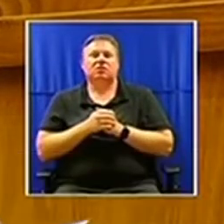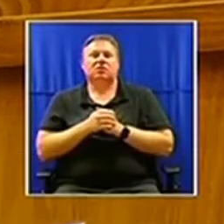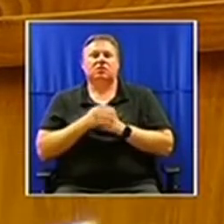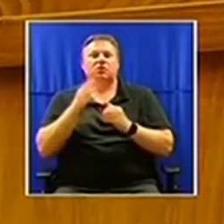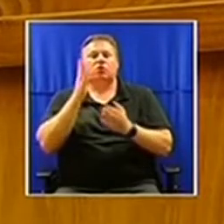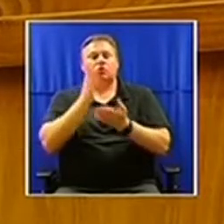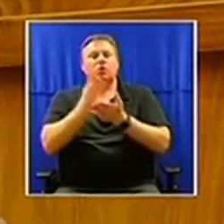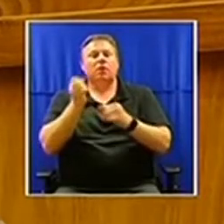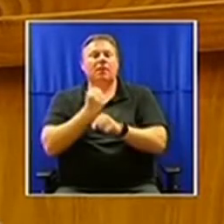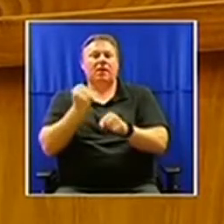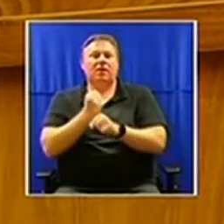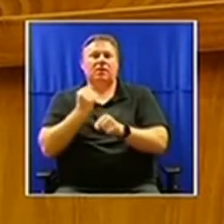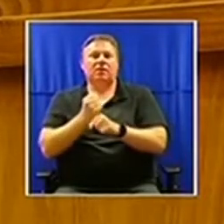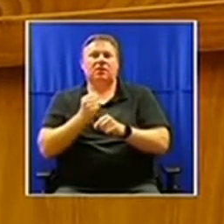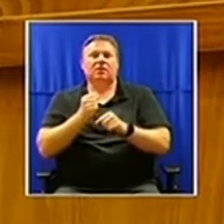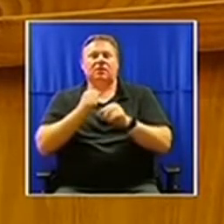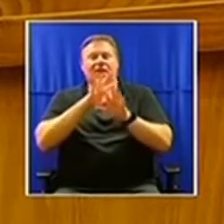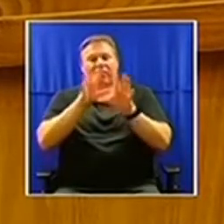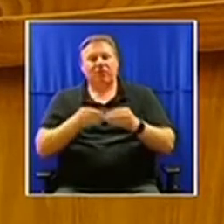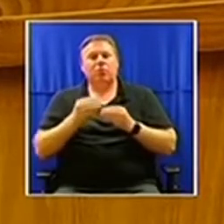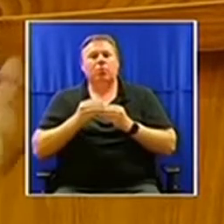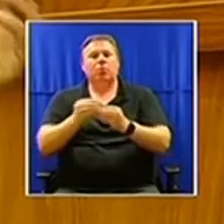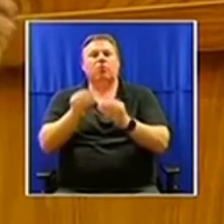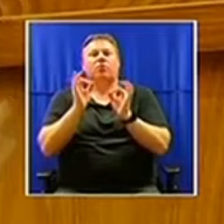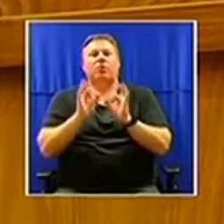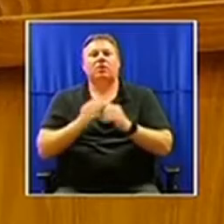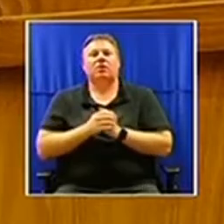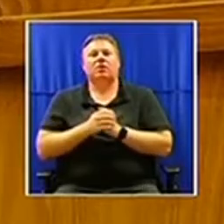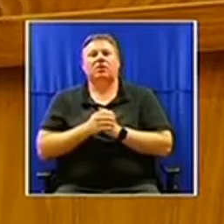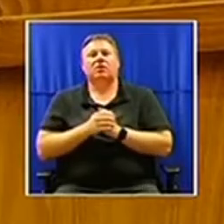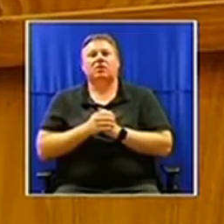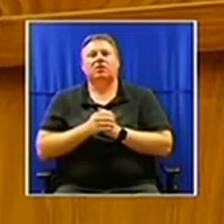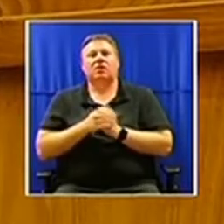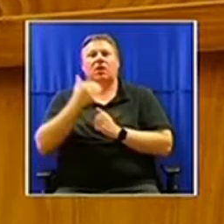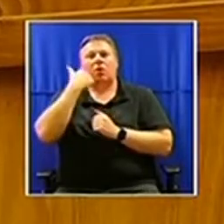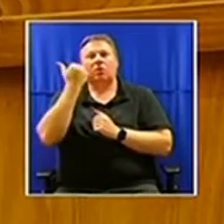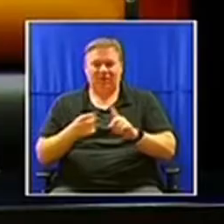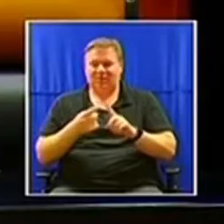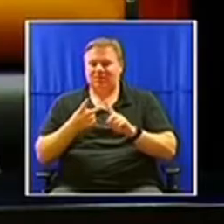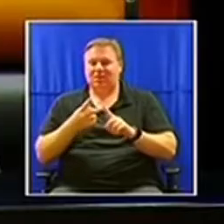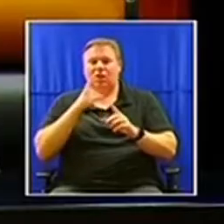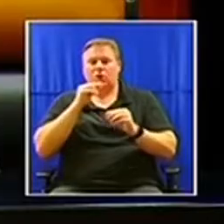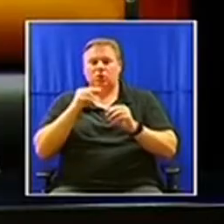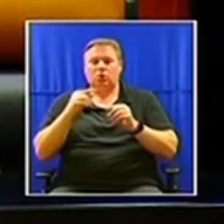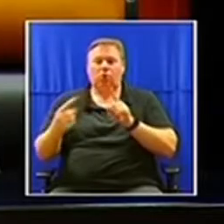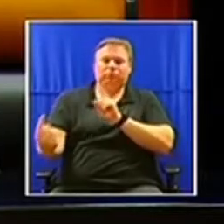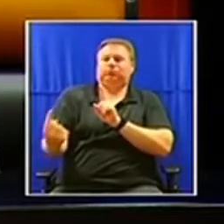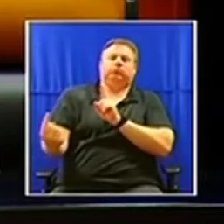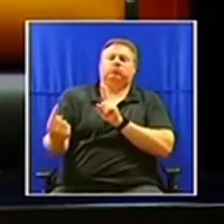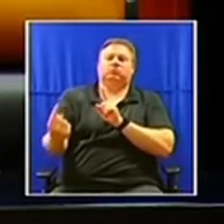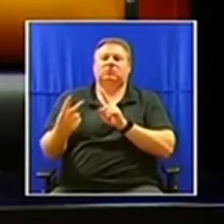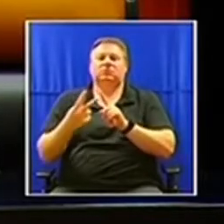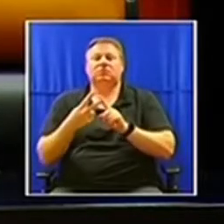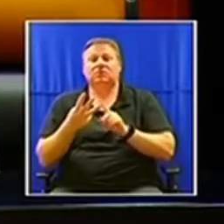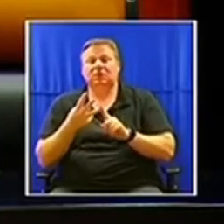that everything moves properly. But then above all, I want to thank you, Honorable Speaker. Usomlomo wePhalamende